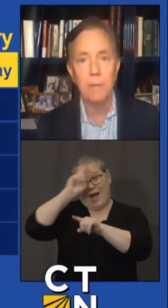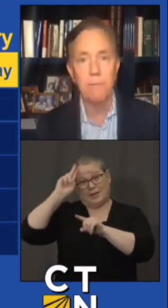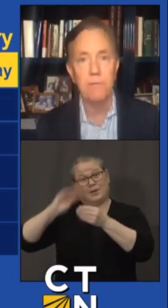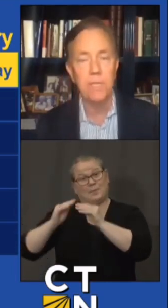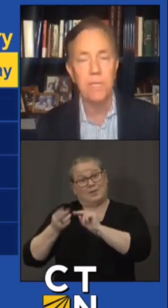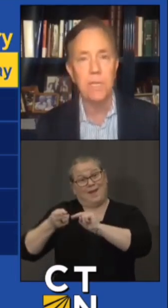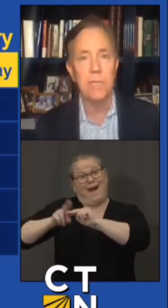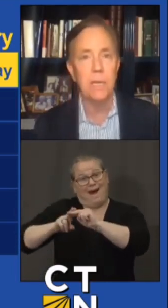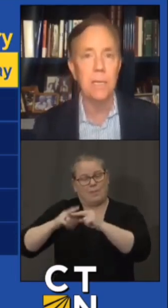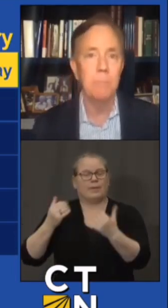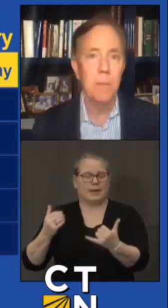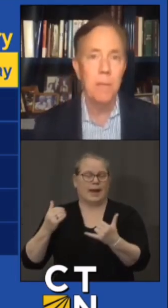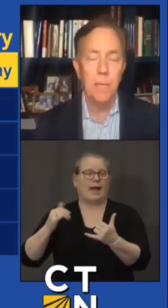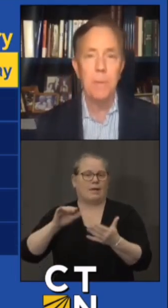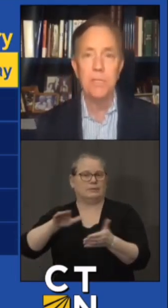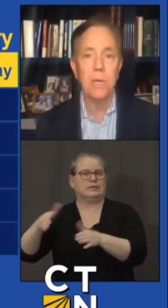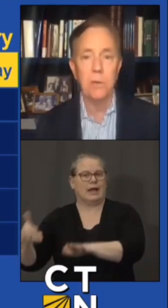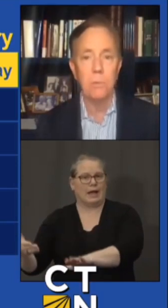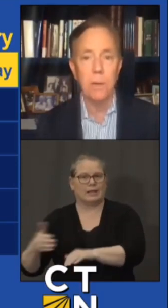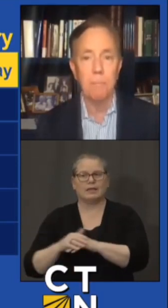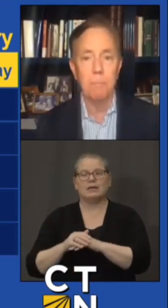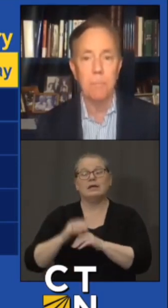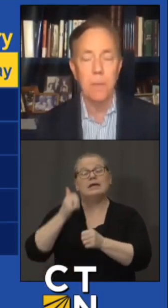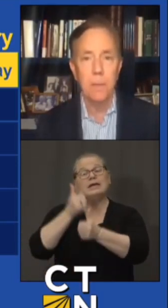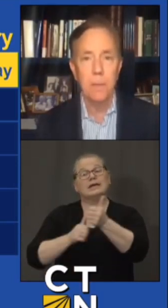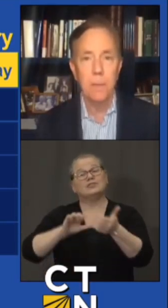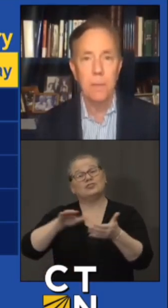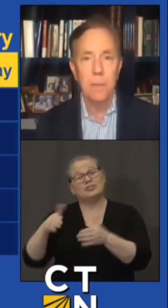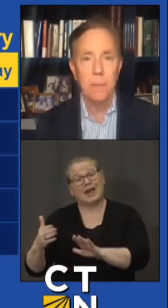think, about 15 a day. Let me just tell you,